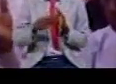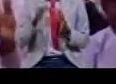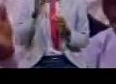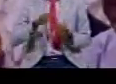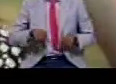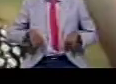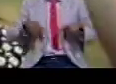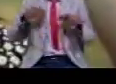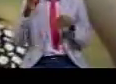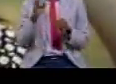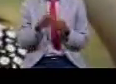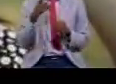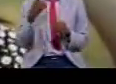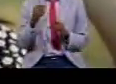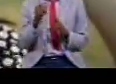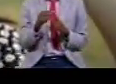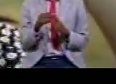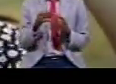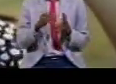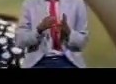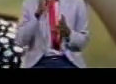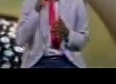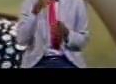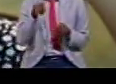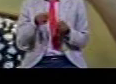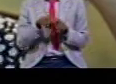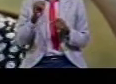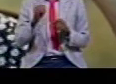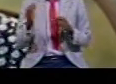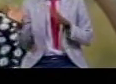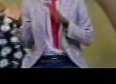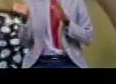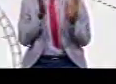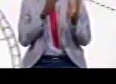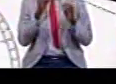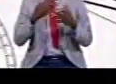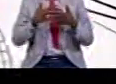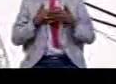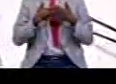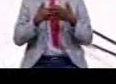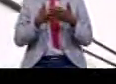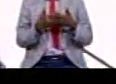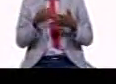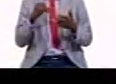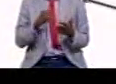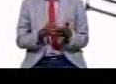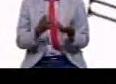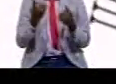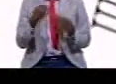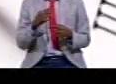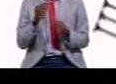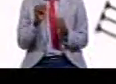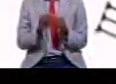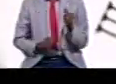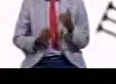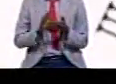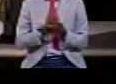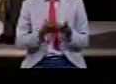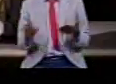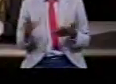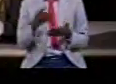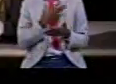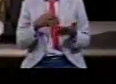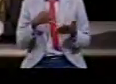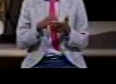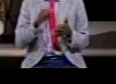the world. It's like the air you breathe. It comes once every week, and it's just